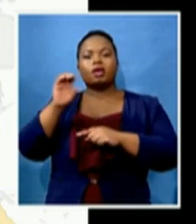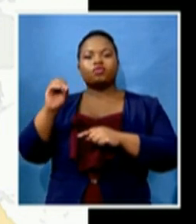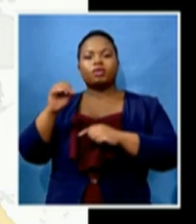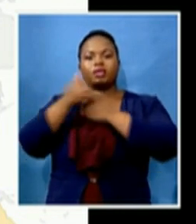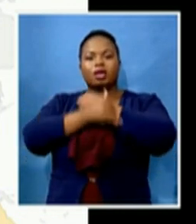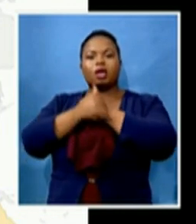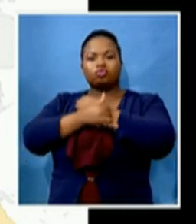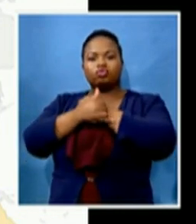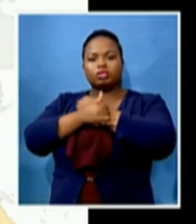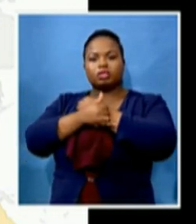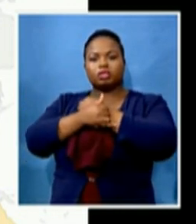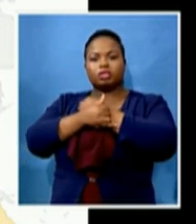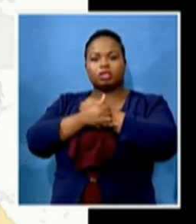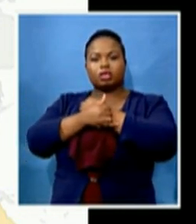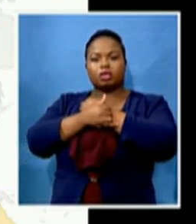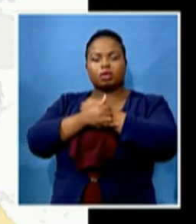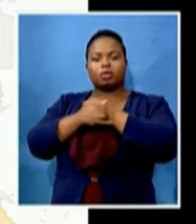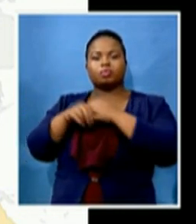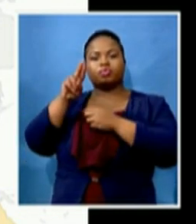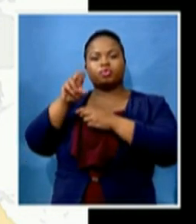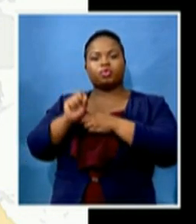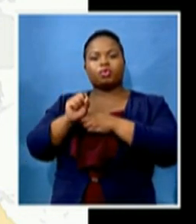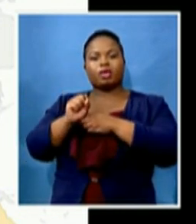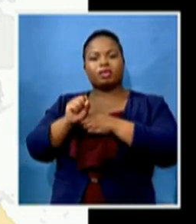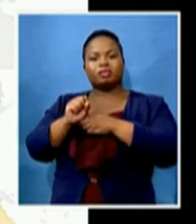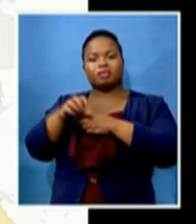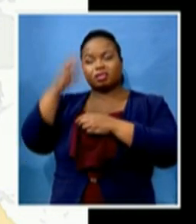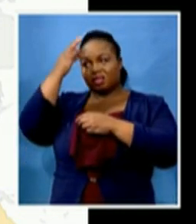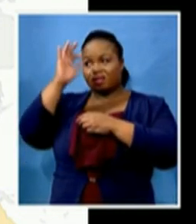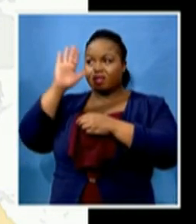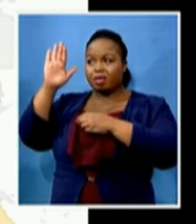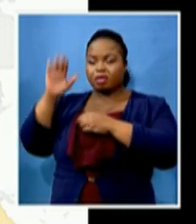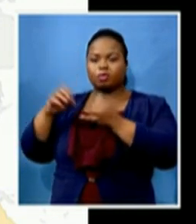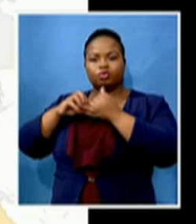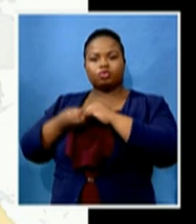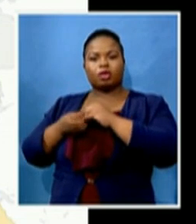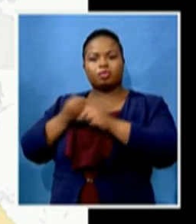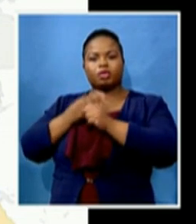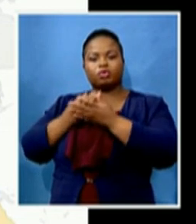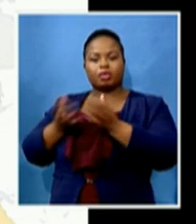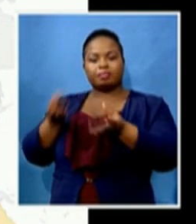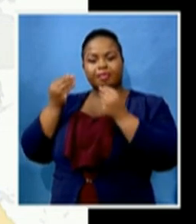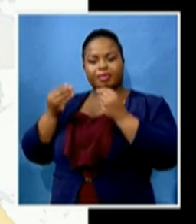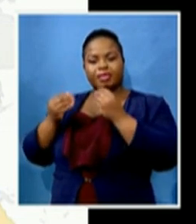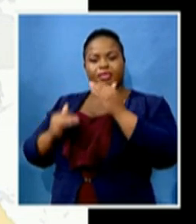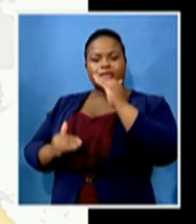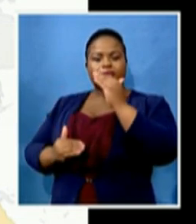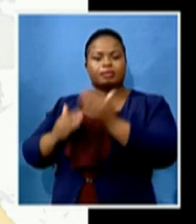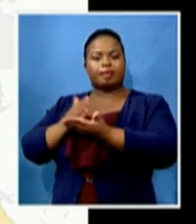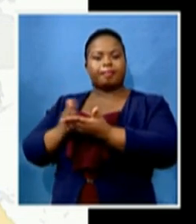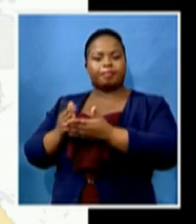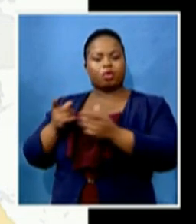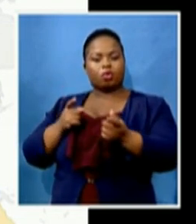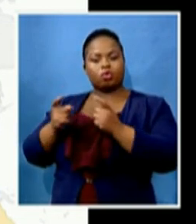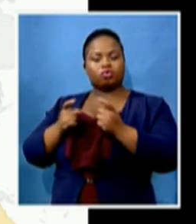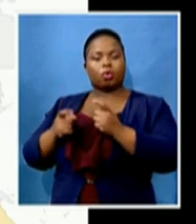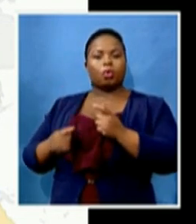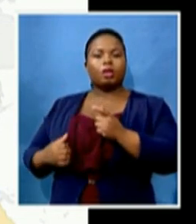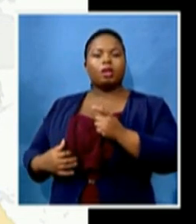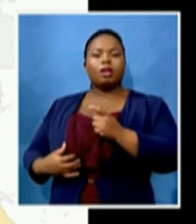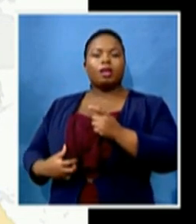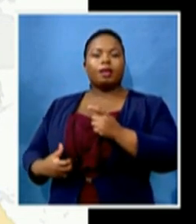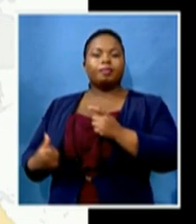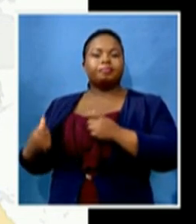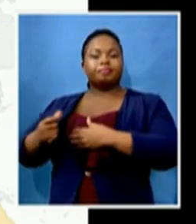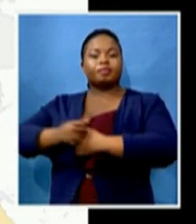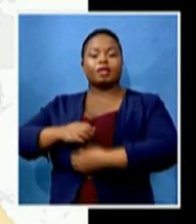to generate a certain control or strong control of the epidemic via non-pharmaceutical interventions. And then